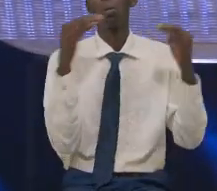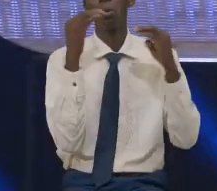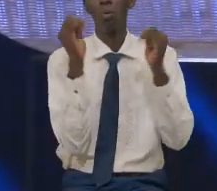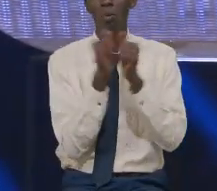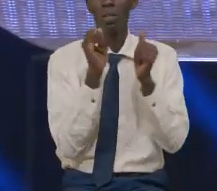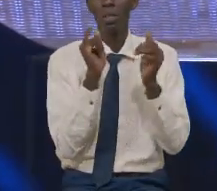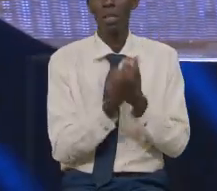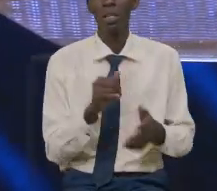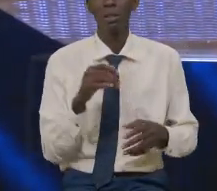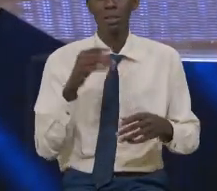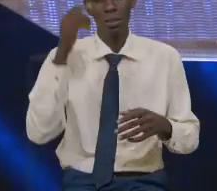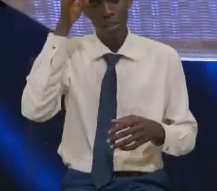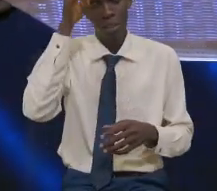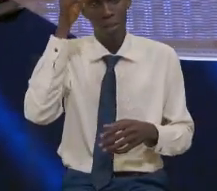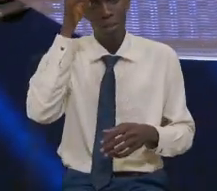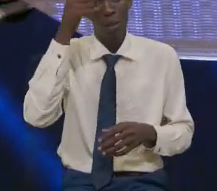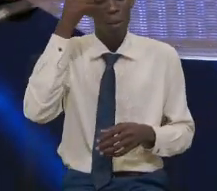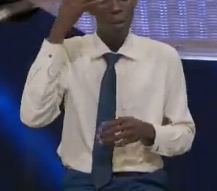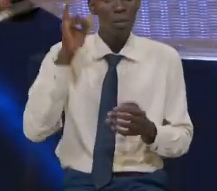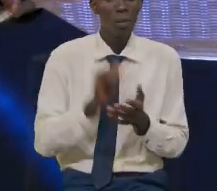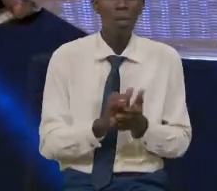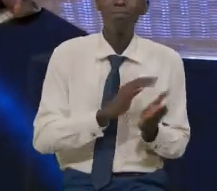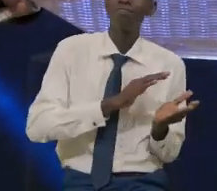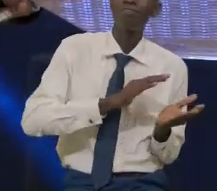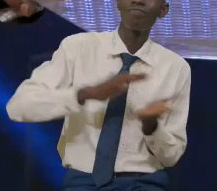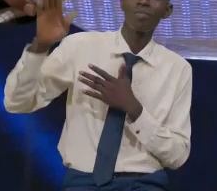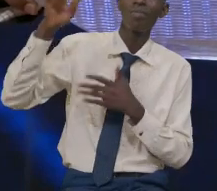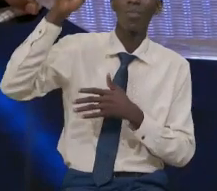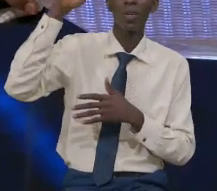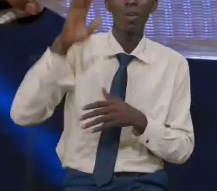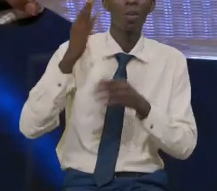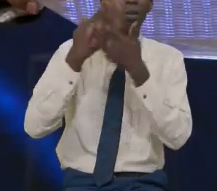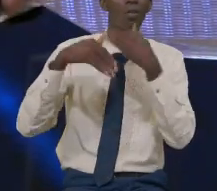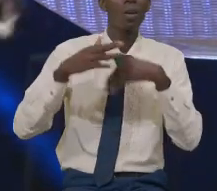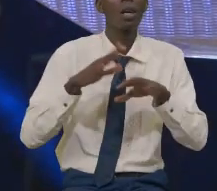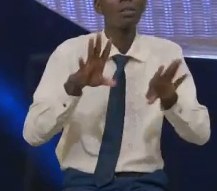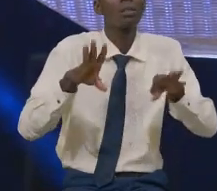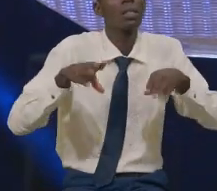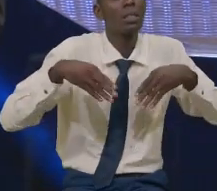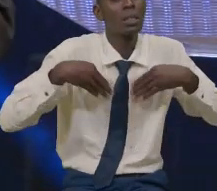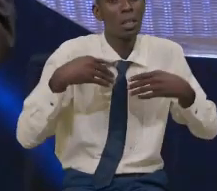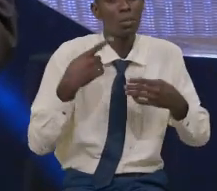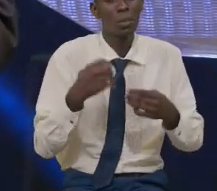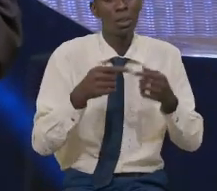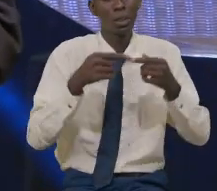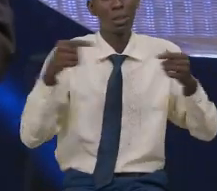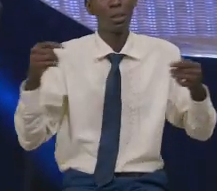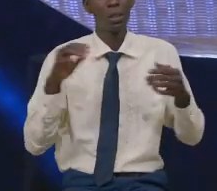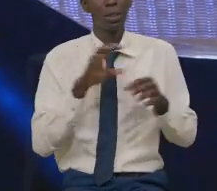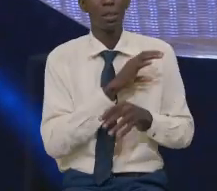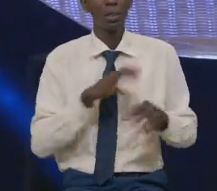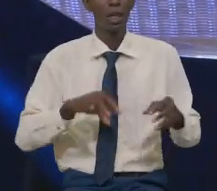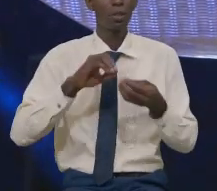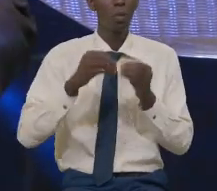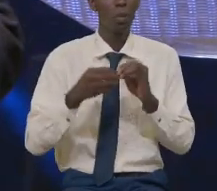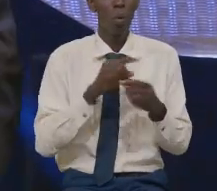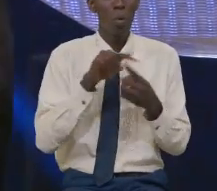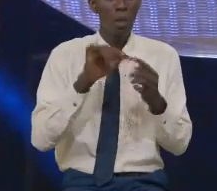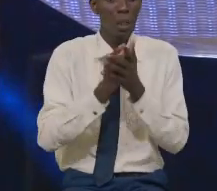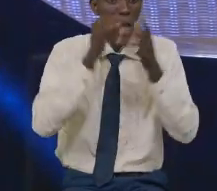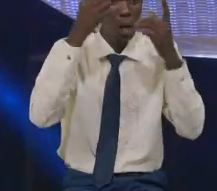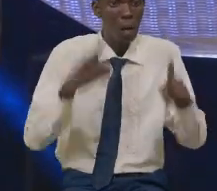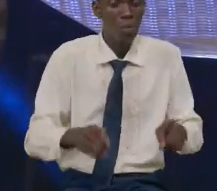that, they abandon the God of heaven and they take the mark of the beast. And when that happens, they are